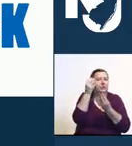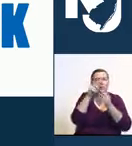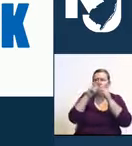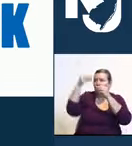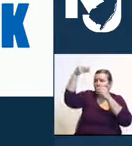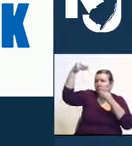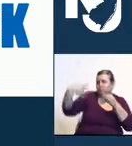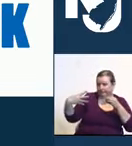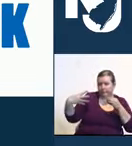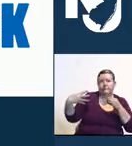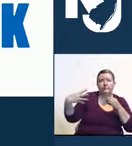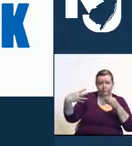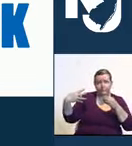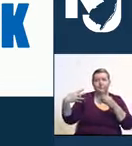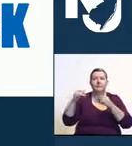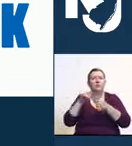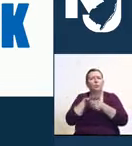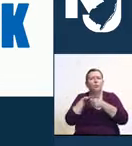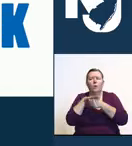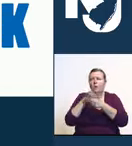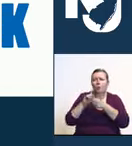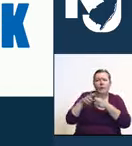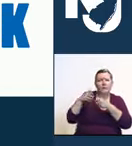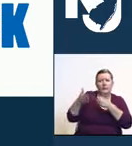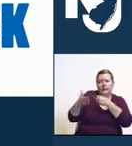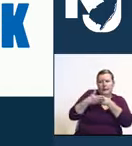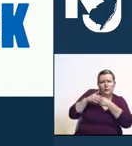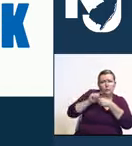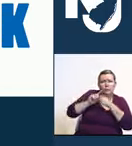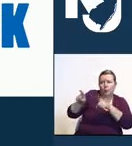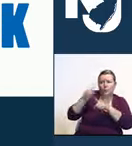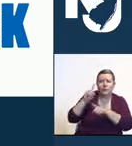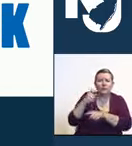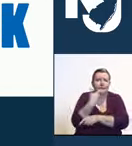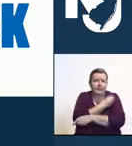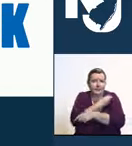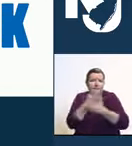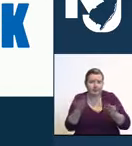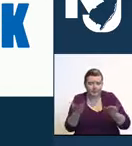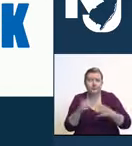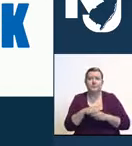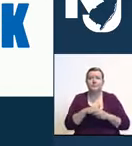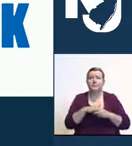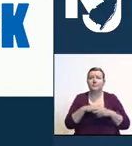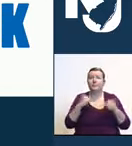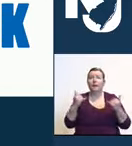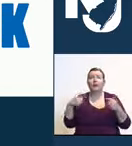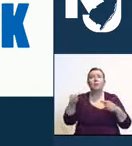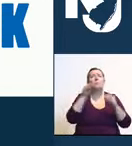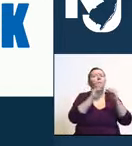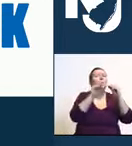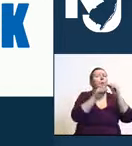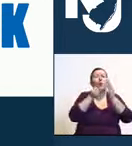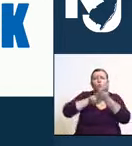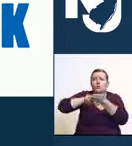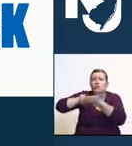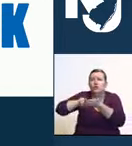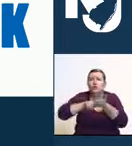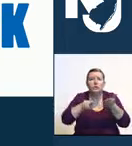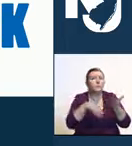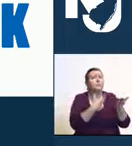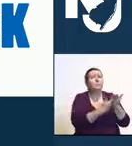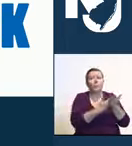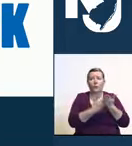site closest to where you live, work, or go to school. We are seeing more studies come out which show that the booster can